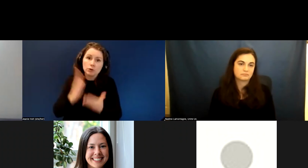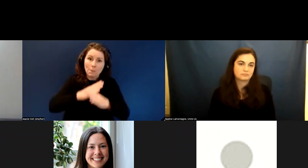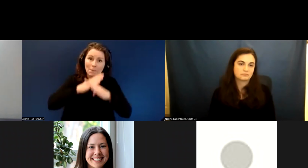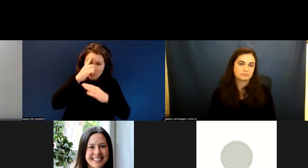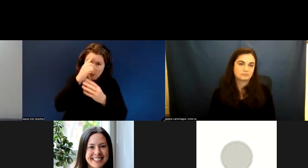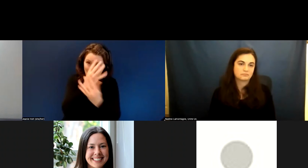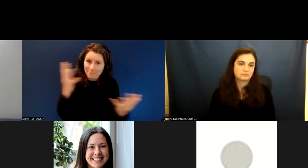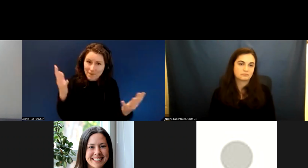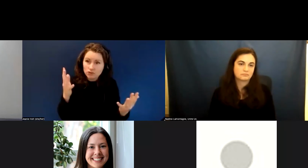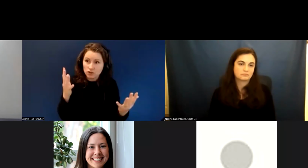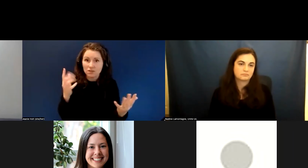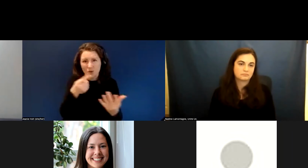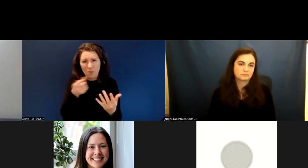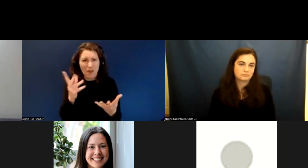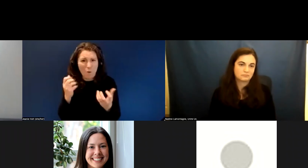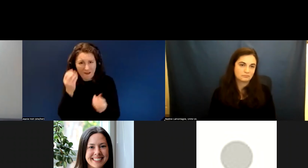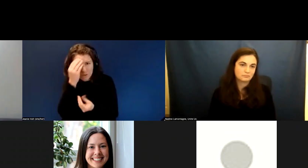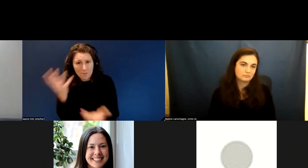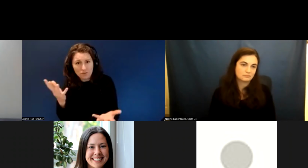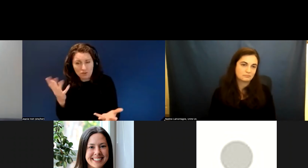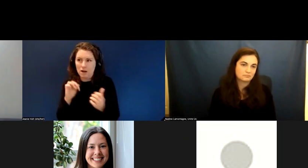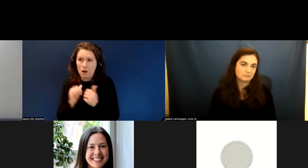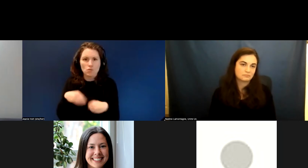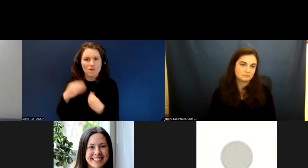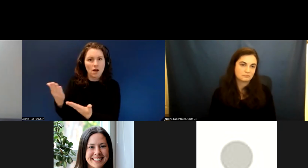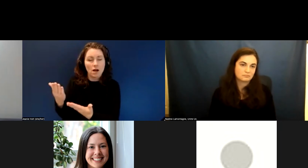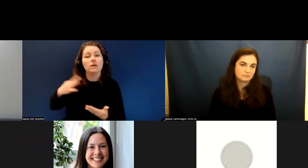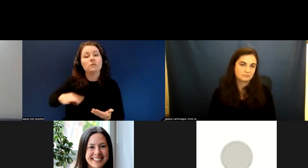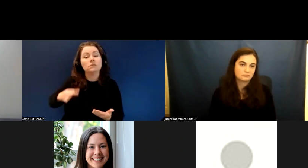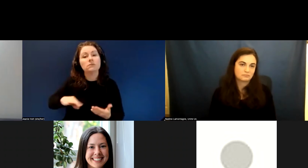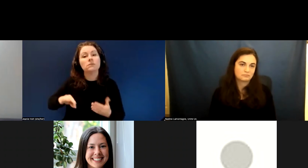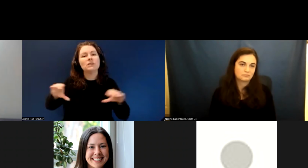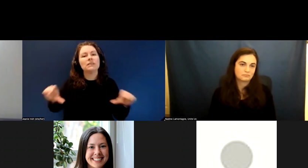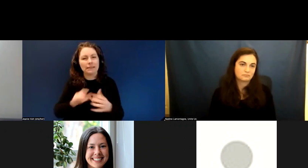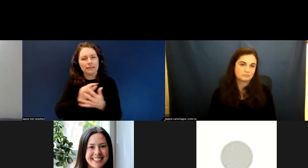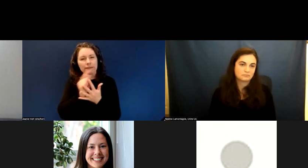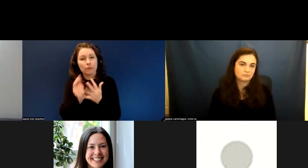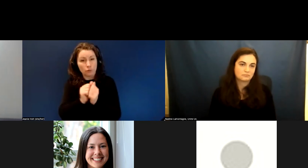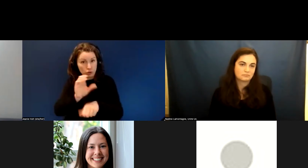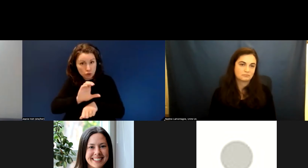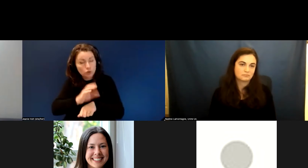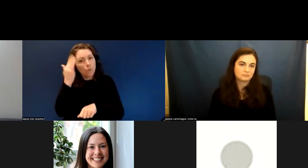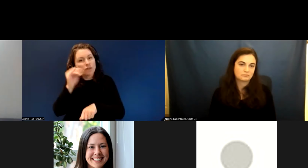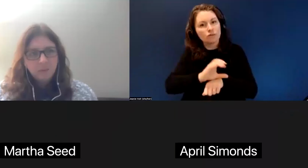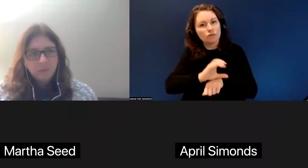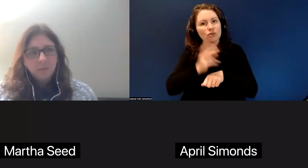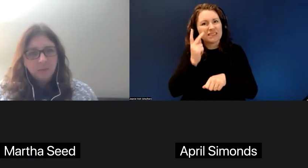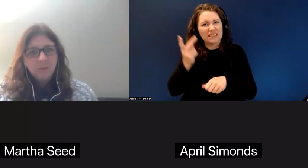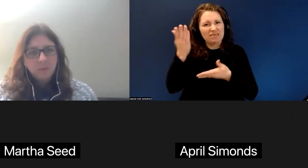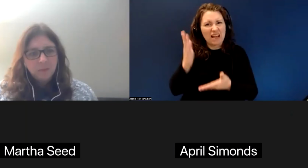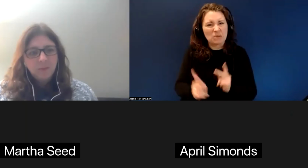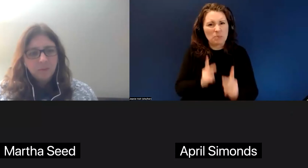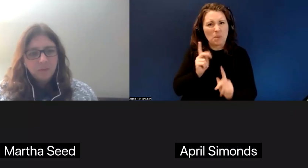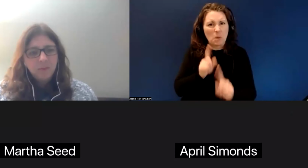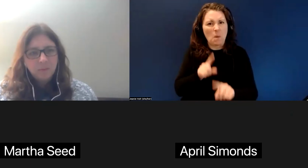that they're so hungry for? We did a whole series here in Maine, Becca, you remember, with churches, because they were seeing reduced membership due to